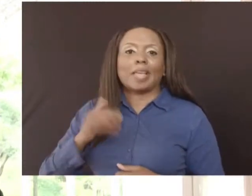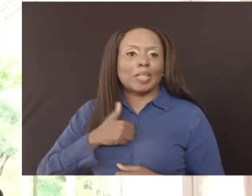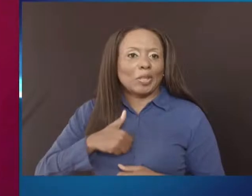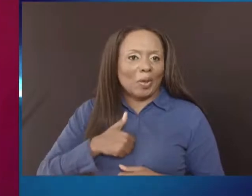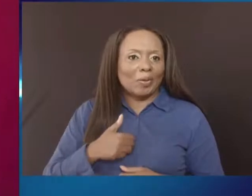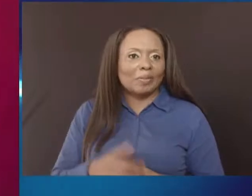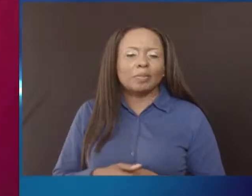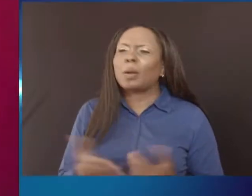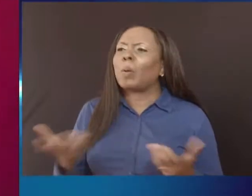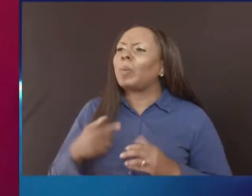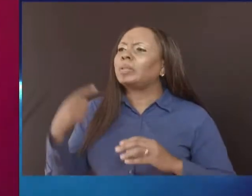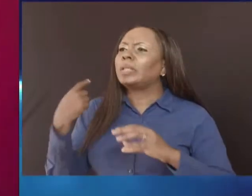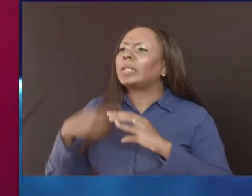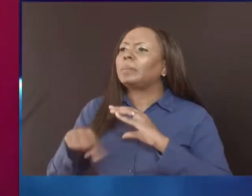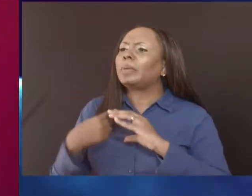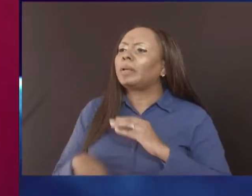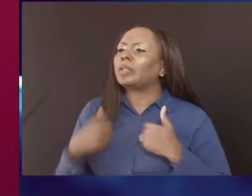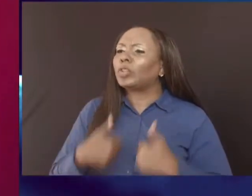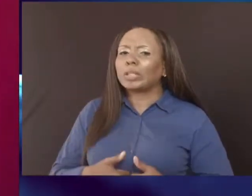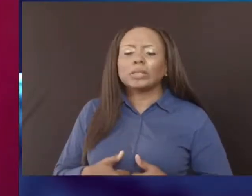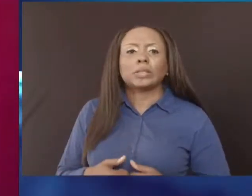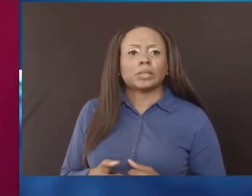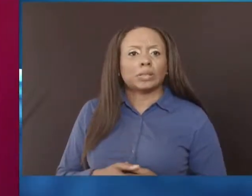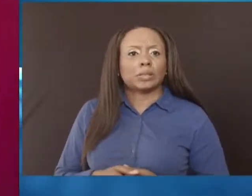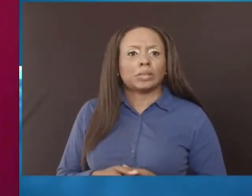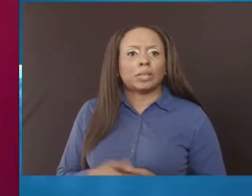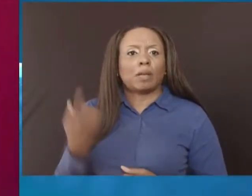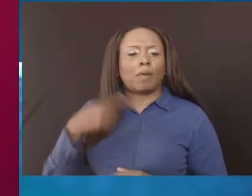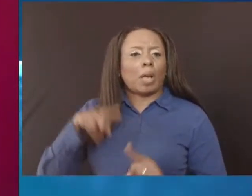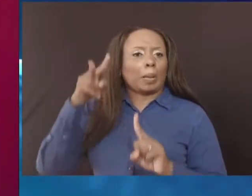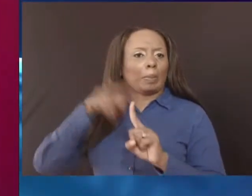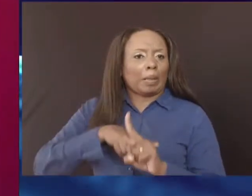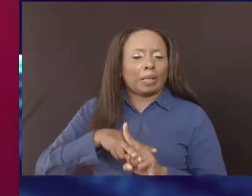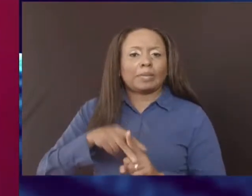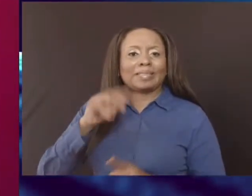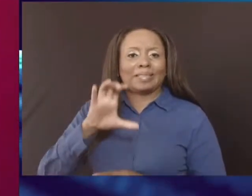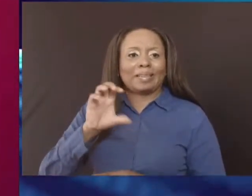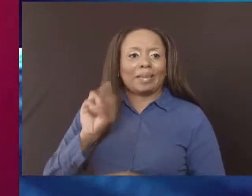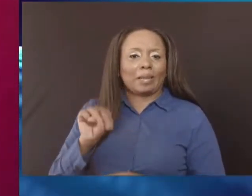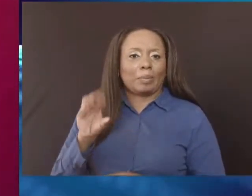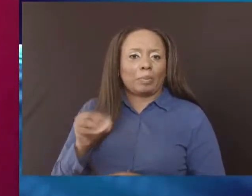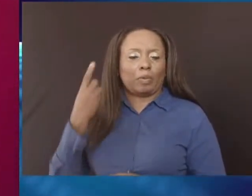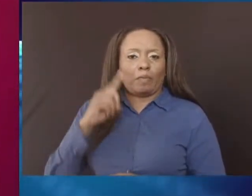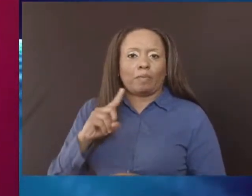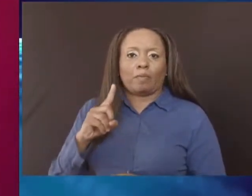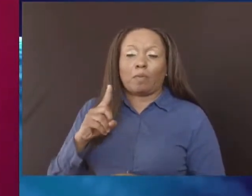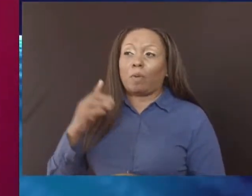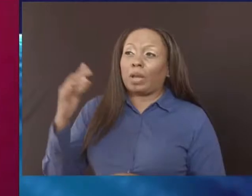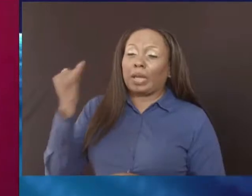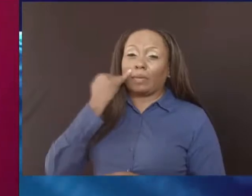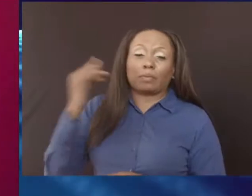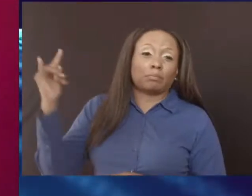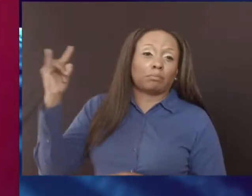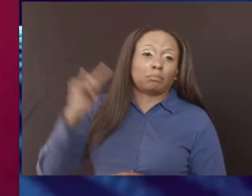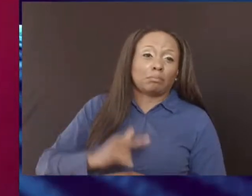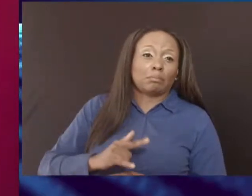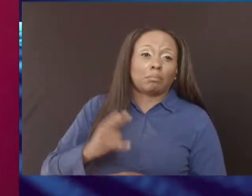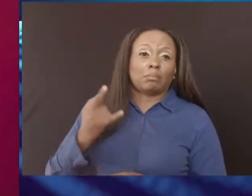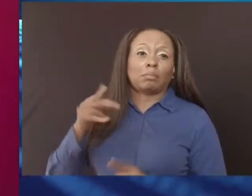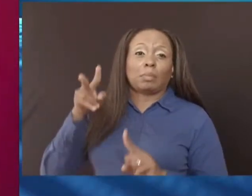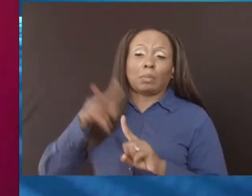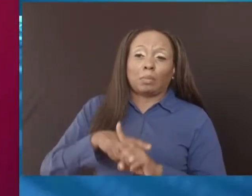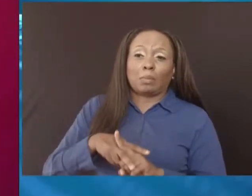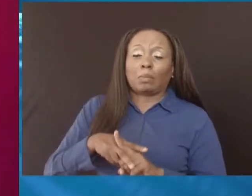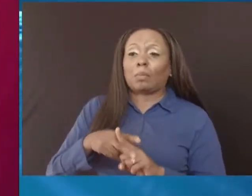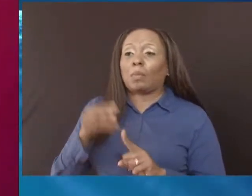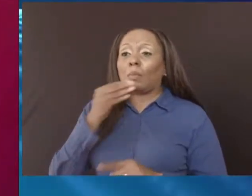about that. Yes. What's the email address to apply to the CMO for home quarantine if a person is coming back or